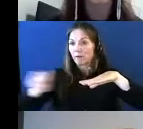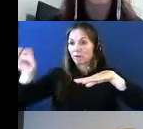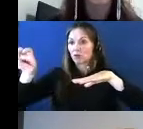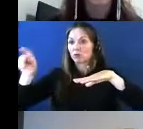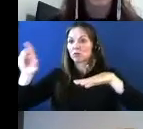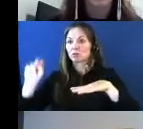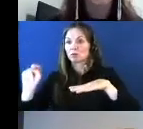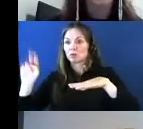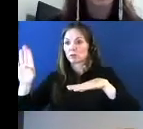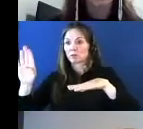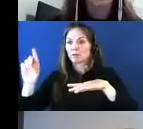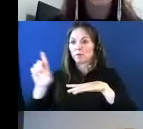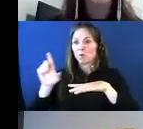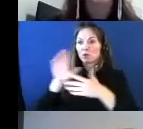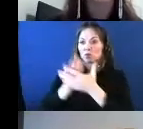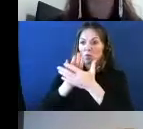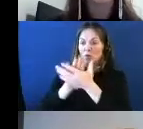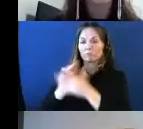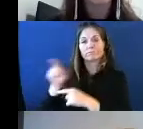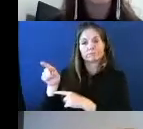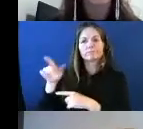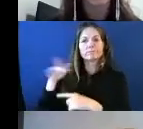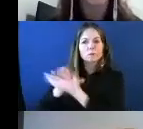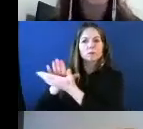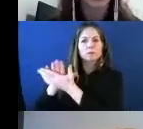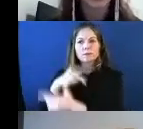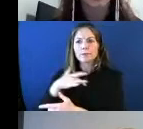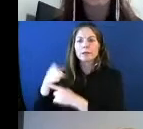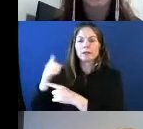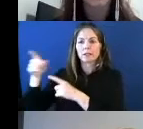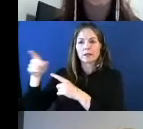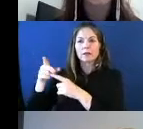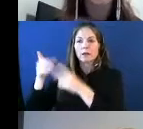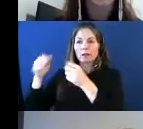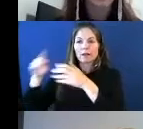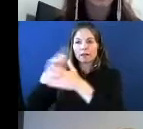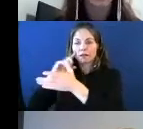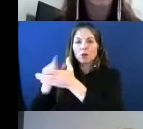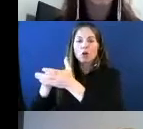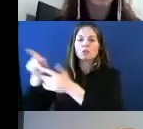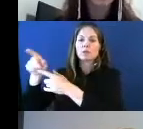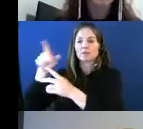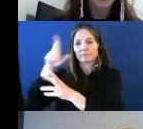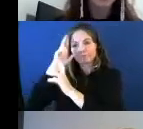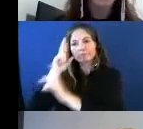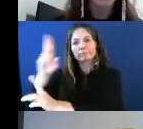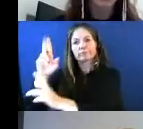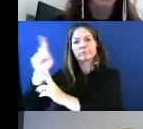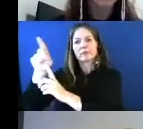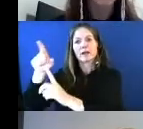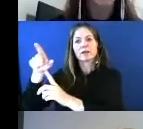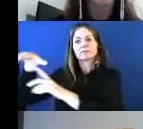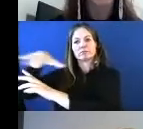do land acknowledgements, right? Acknowledging that they're on the traditional unceded Mi'kmaq territory. But